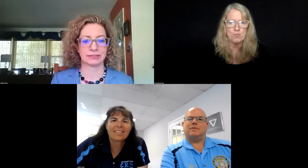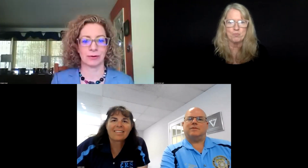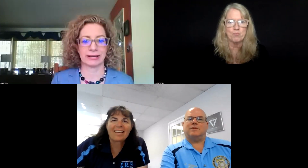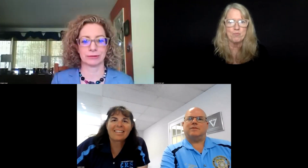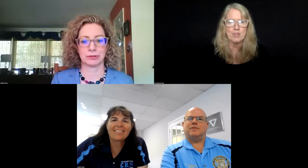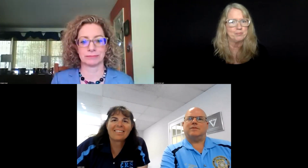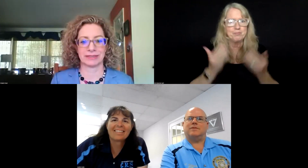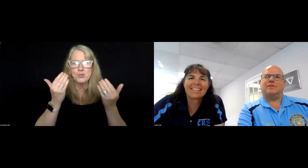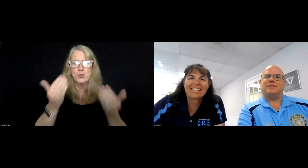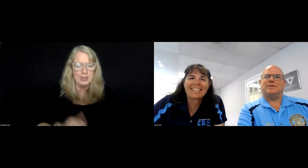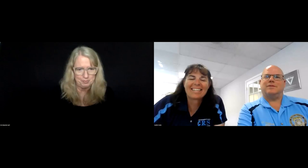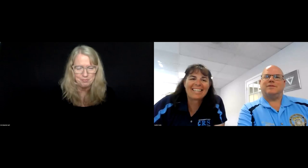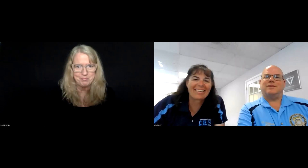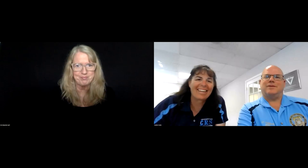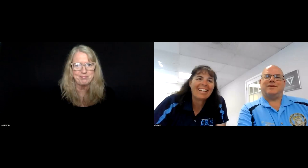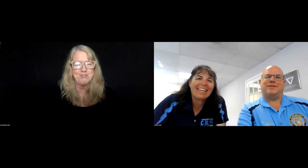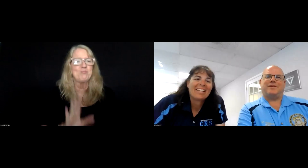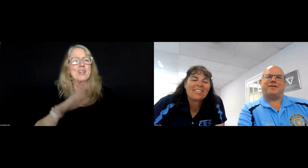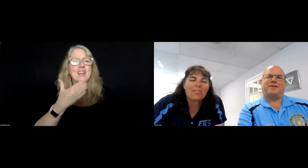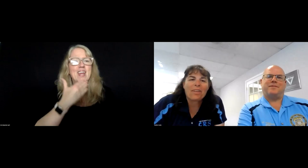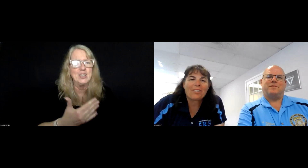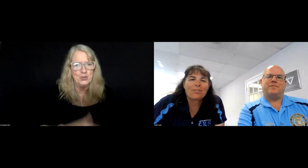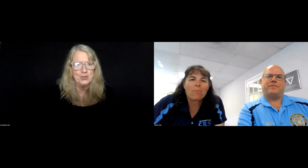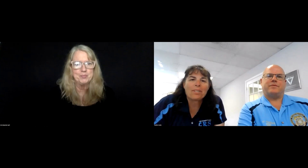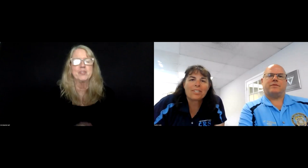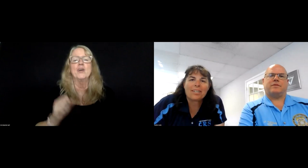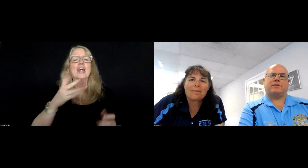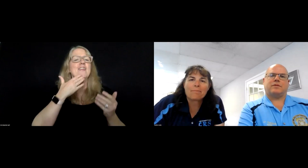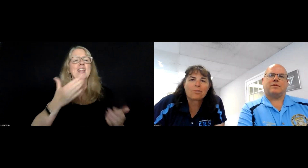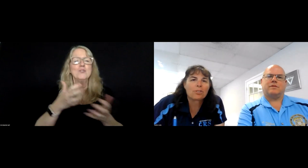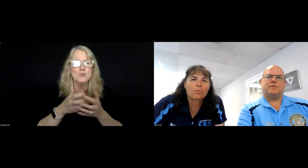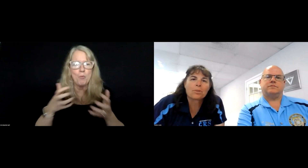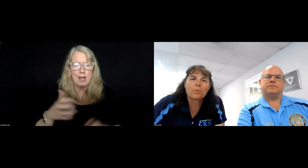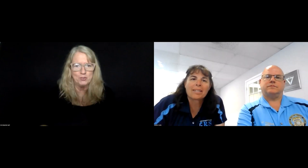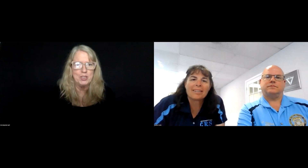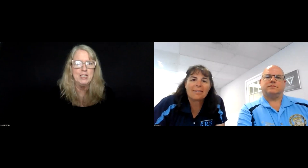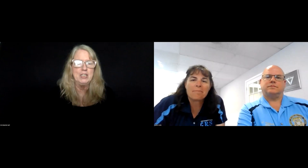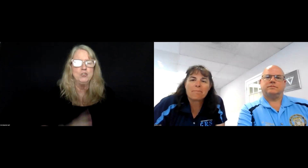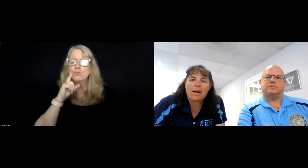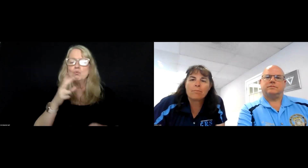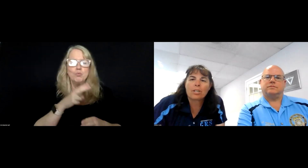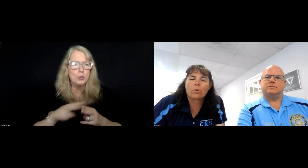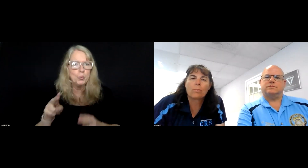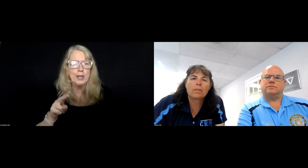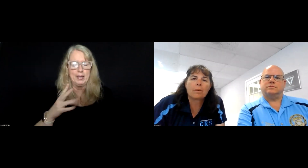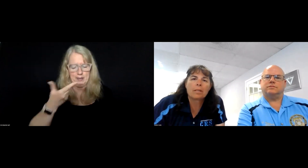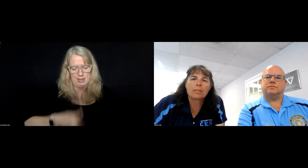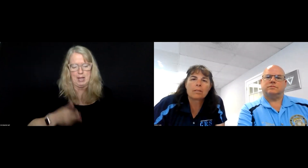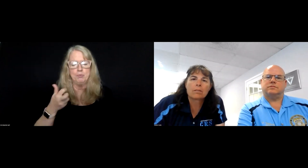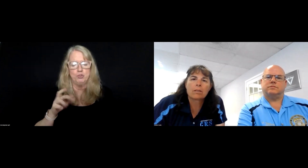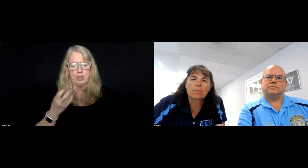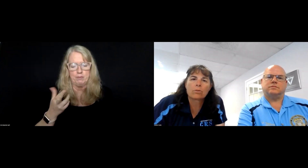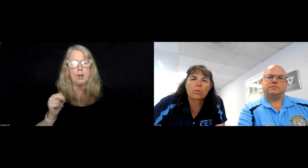And just go ahead. Thank you. There you go. Okay. So thank you so much. Just real quick, I'm Jen Corbin. I'm